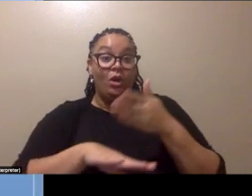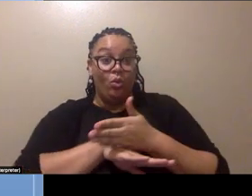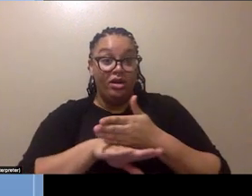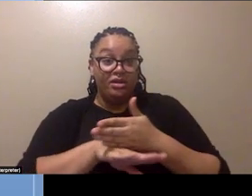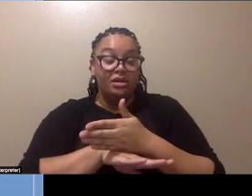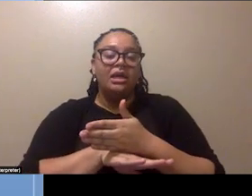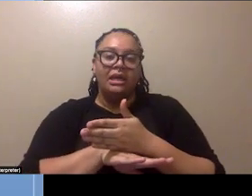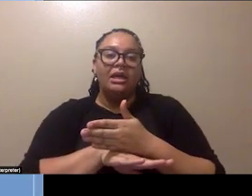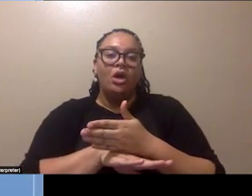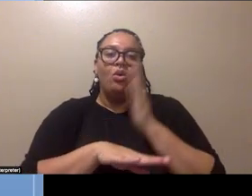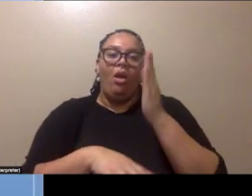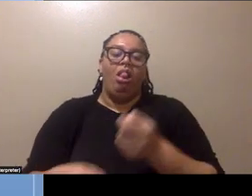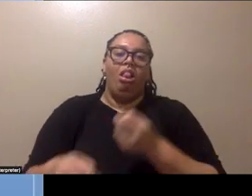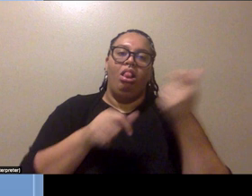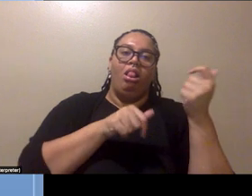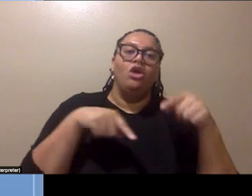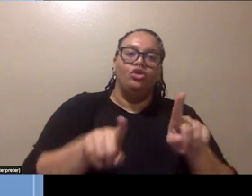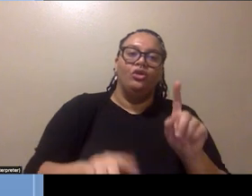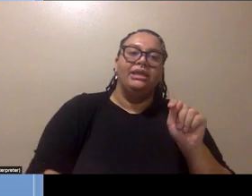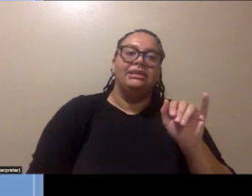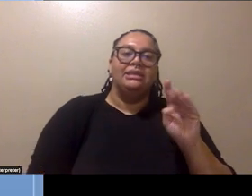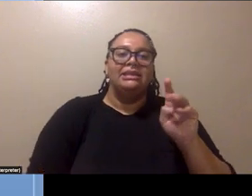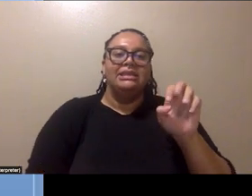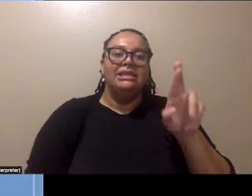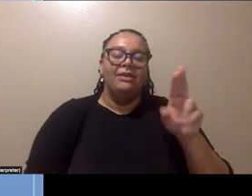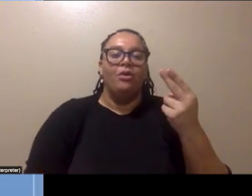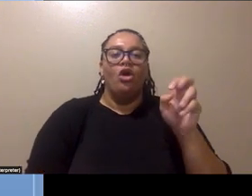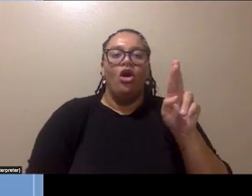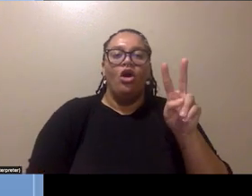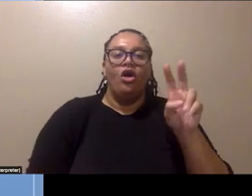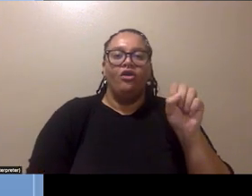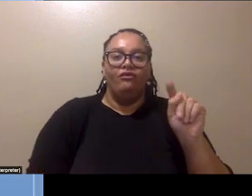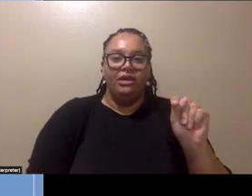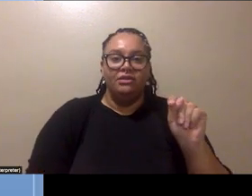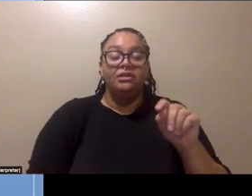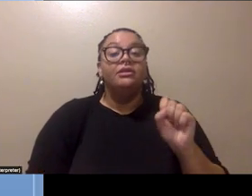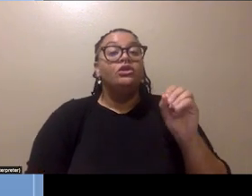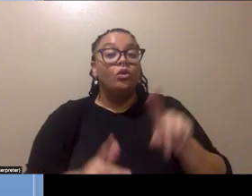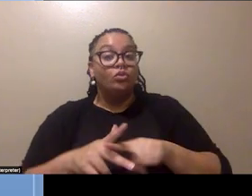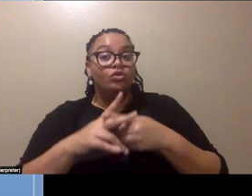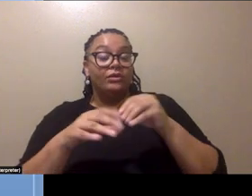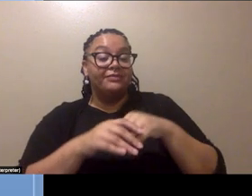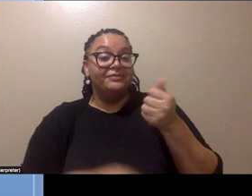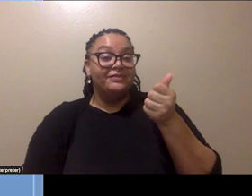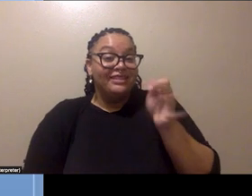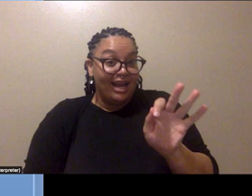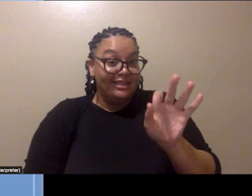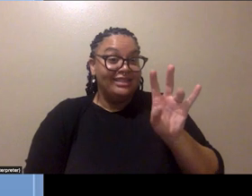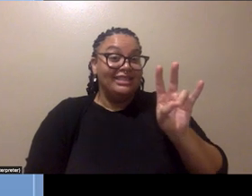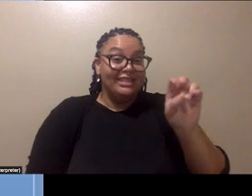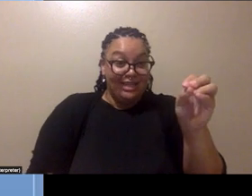is generated or would naturally be generated is removed during this timber harvest. So starting in